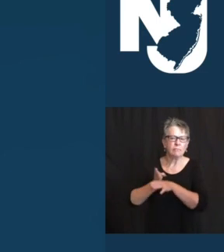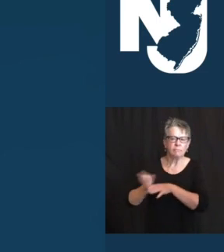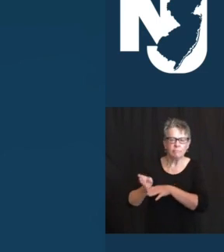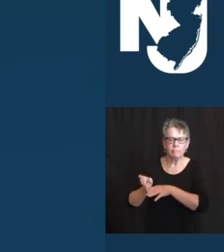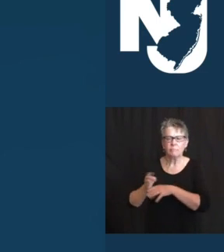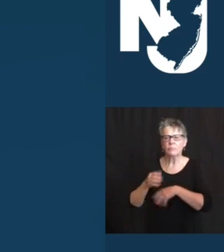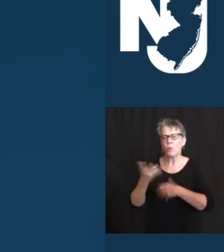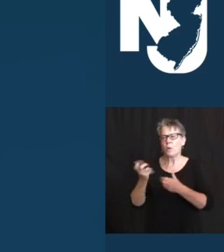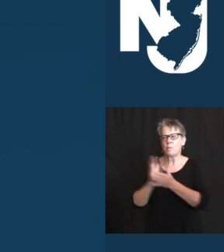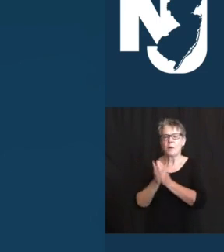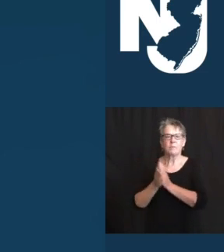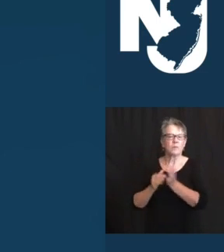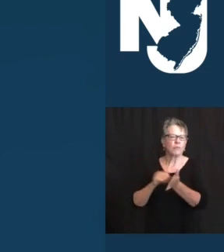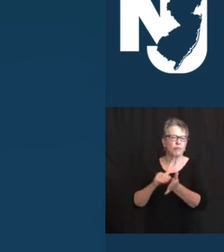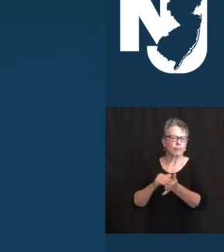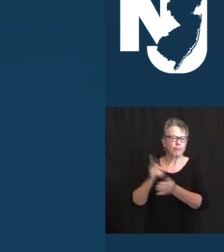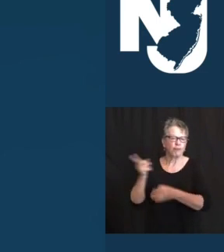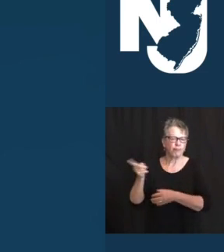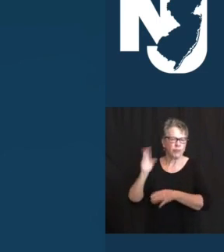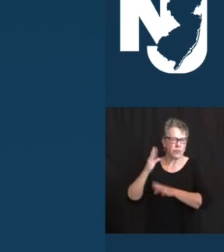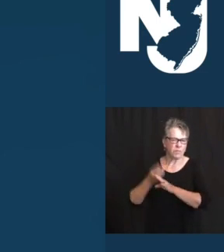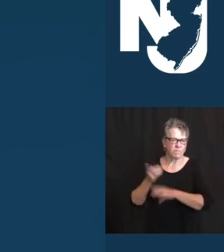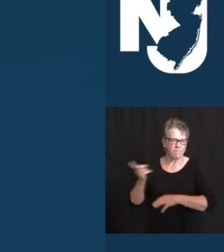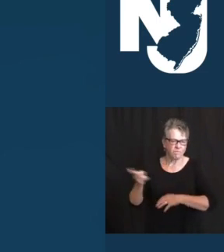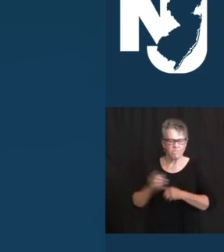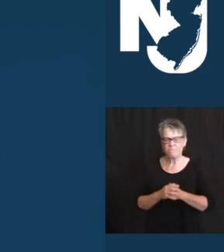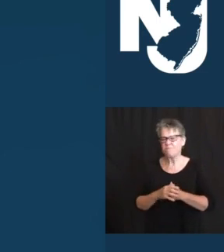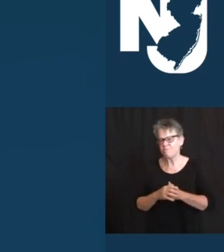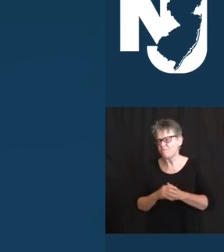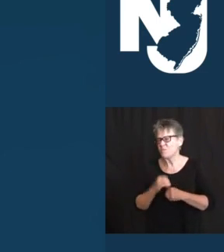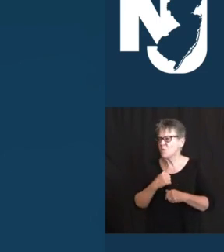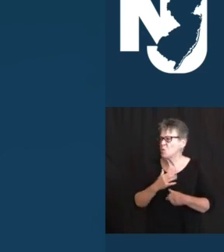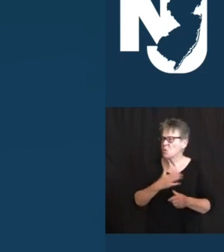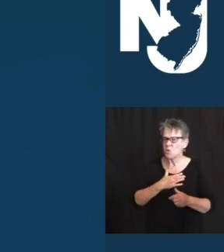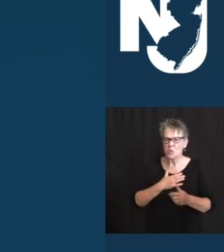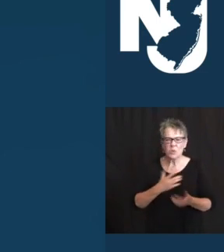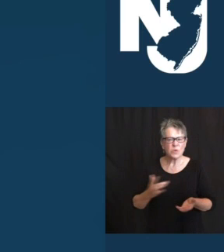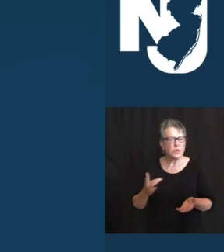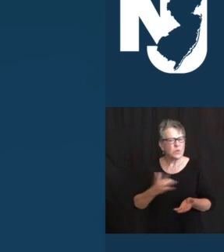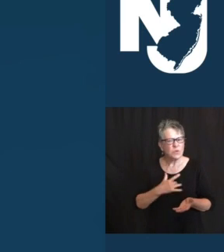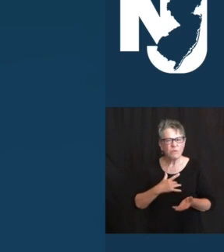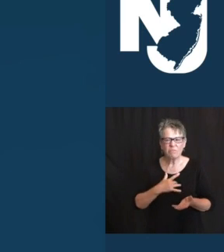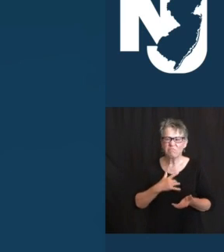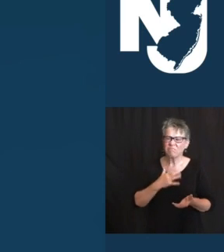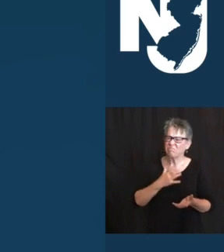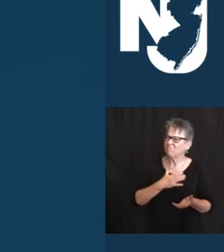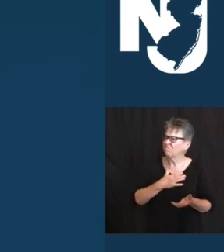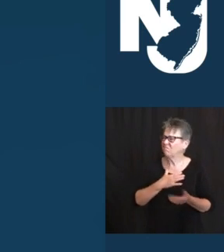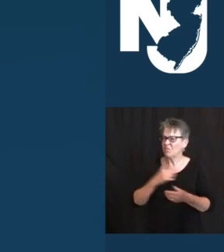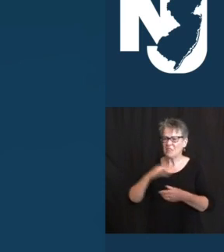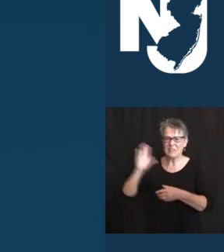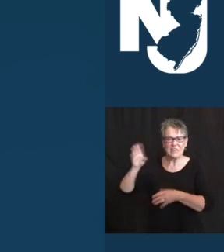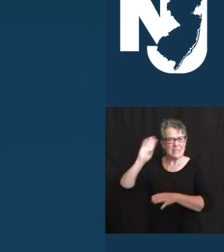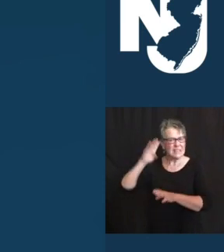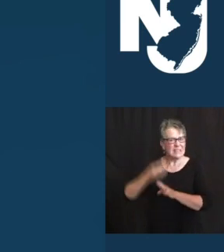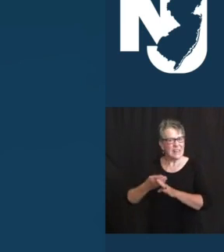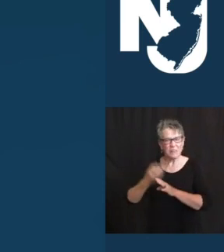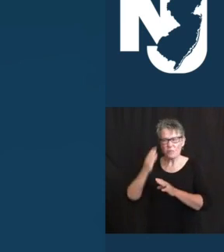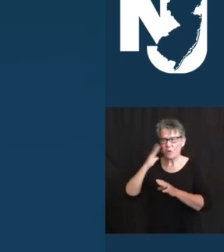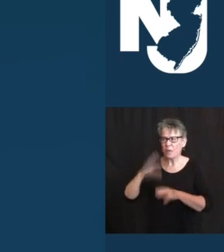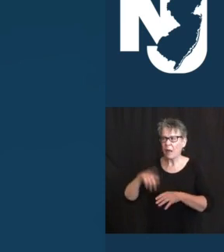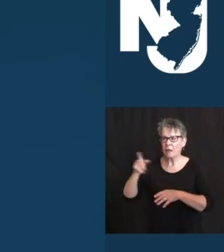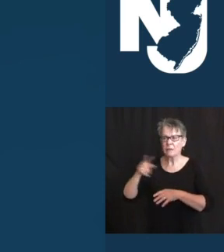doctor. He leaves them both. And to you, Steve, I know the values your dad worked to instill in you: